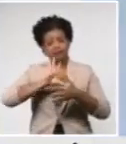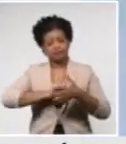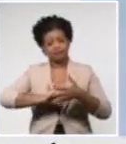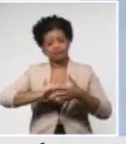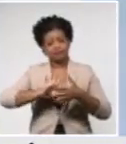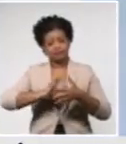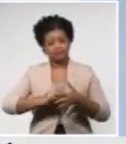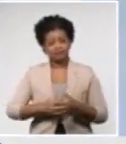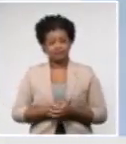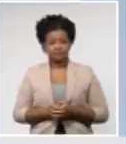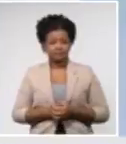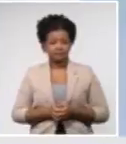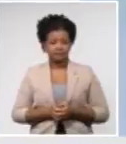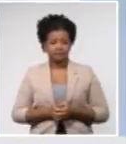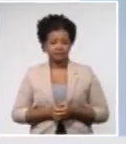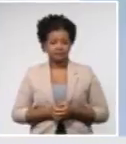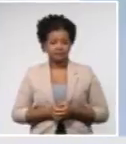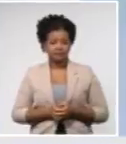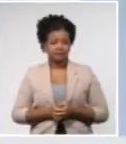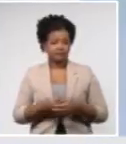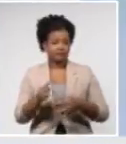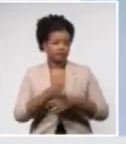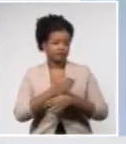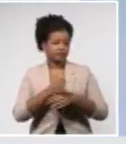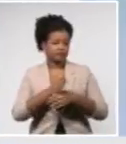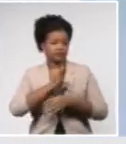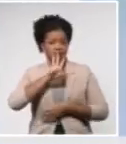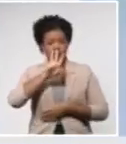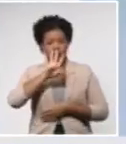it already totals